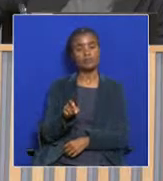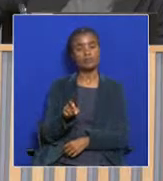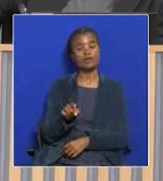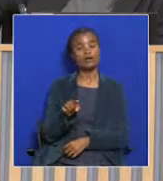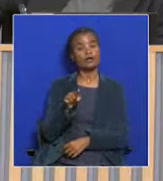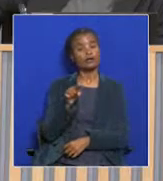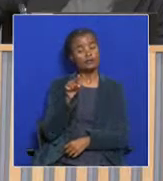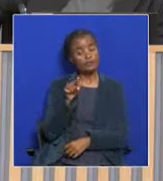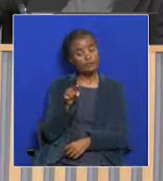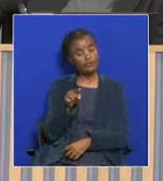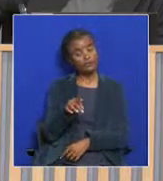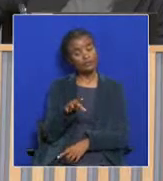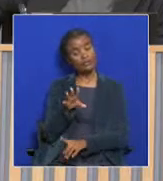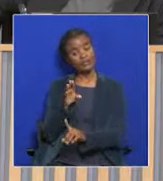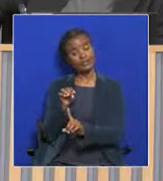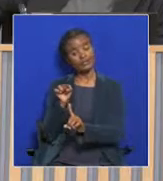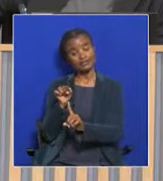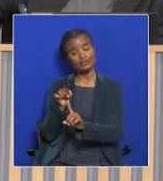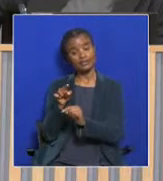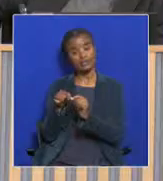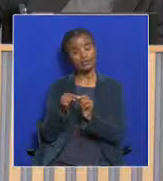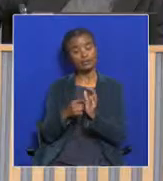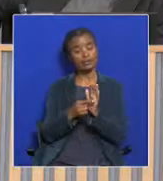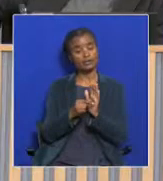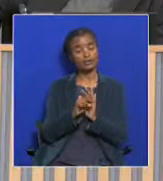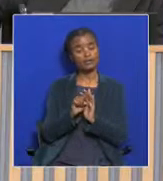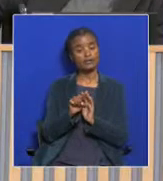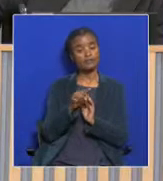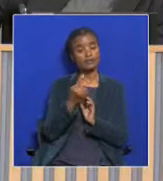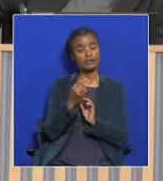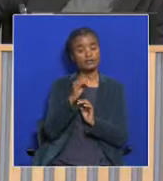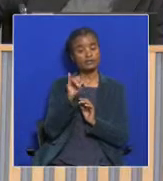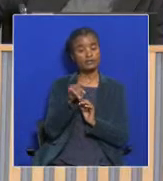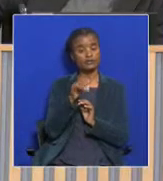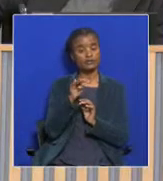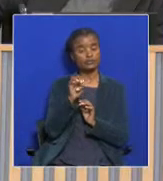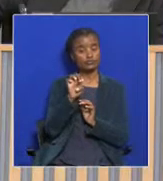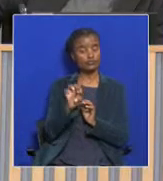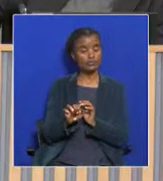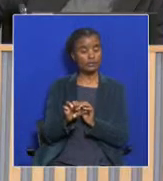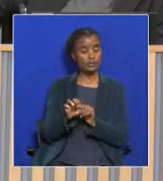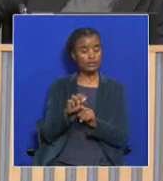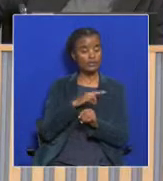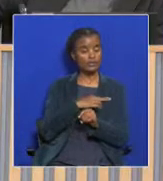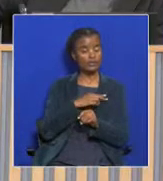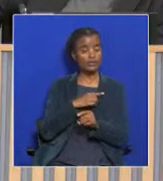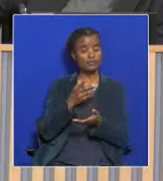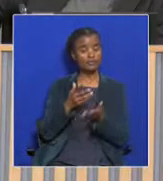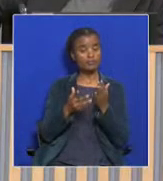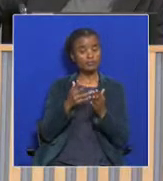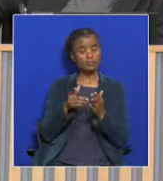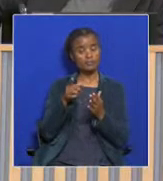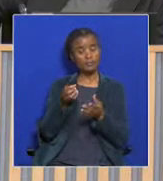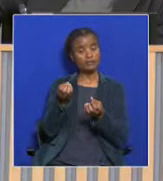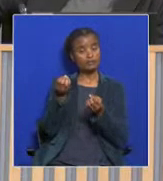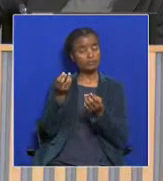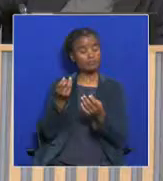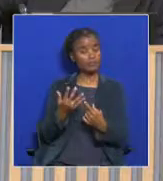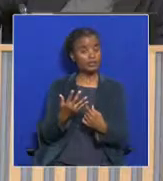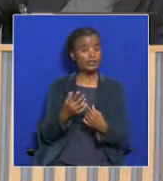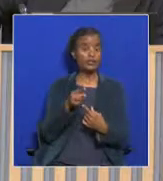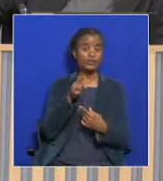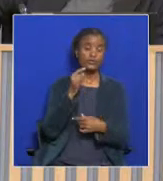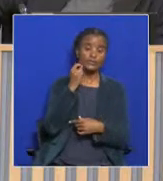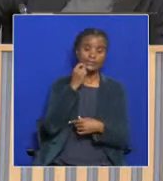of June? Because clearly she didn't volunteer it. You say she should have been asked. I don't